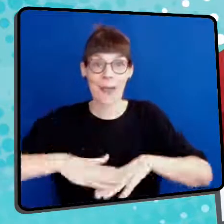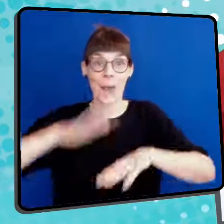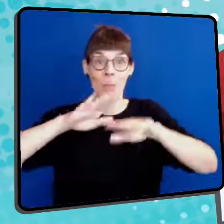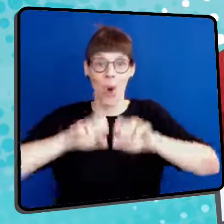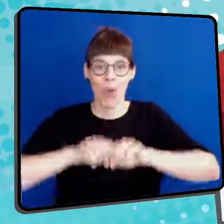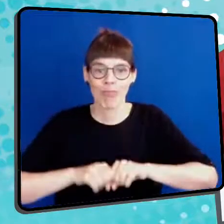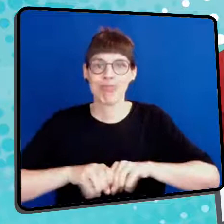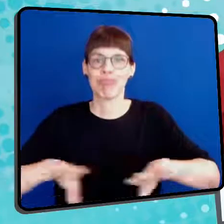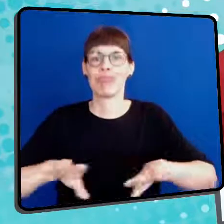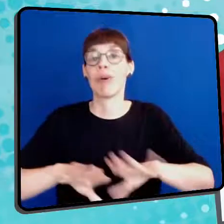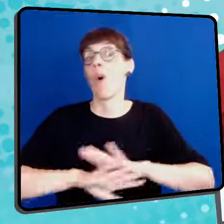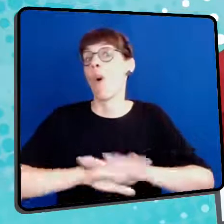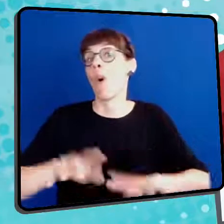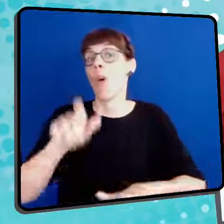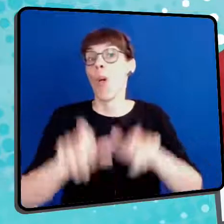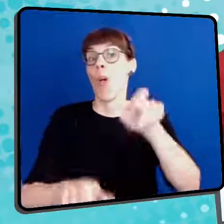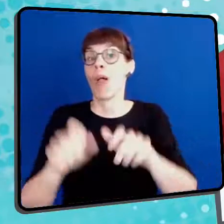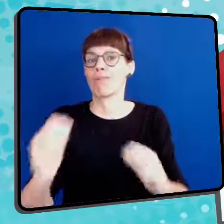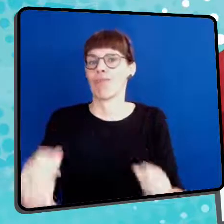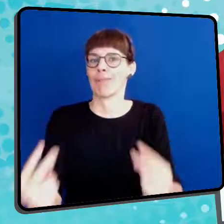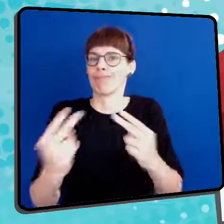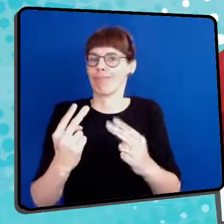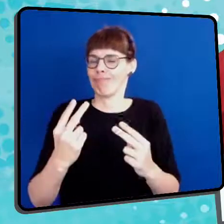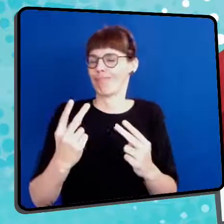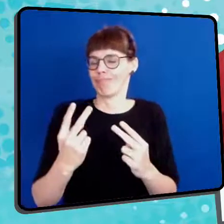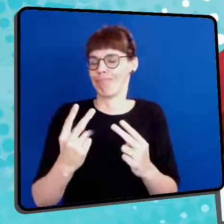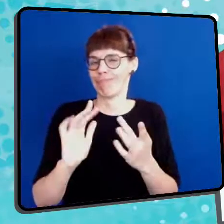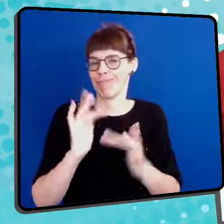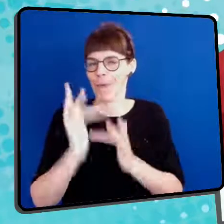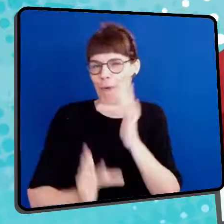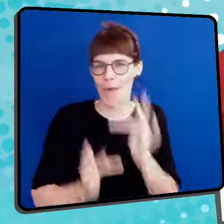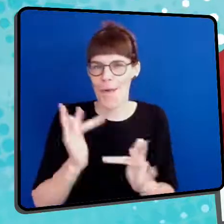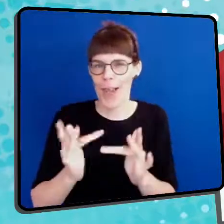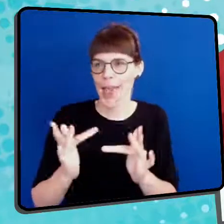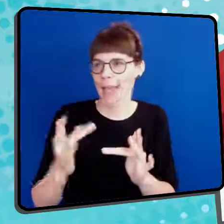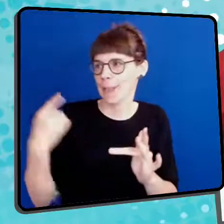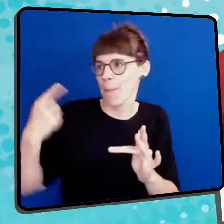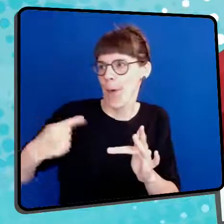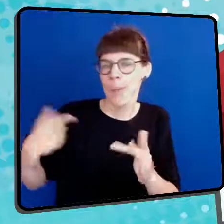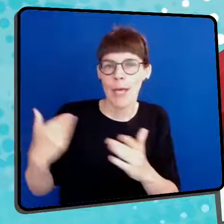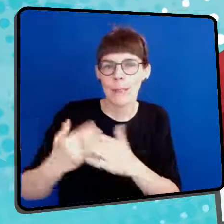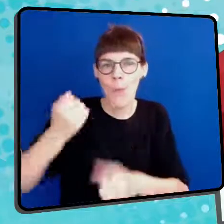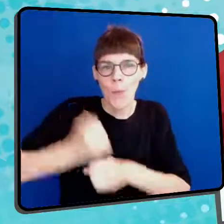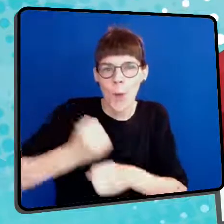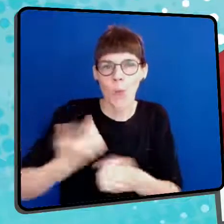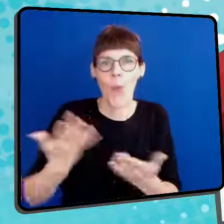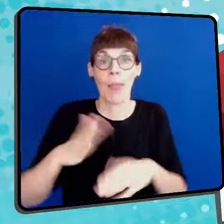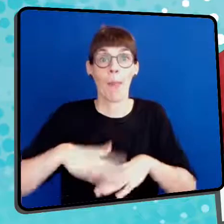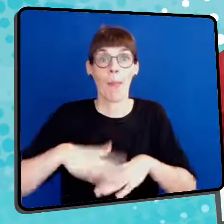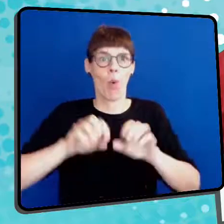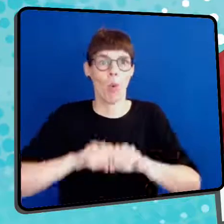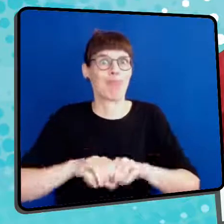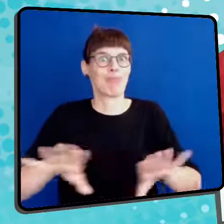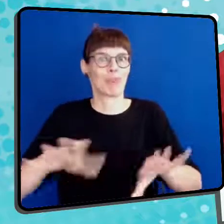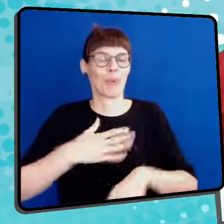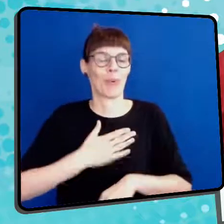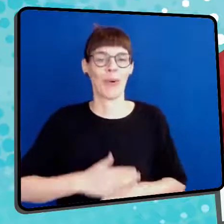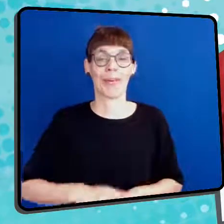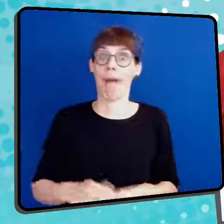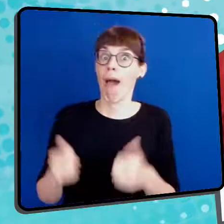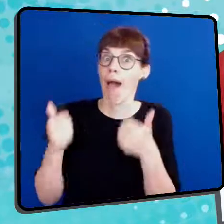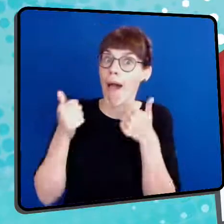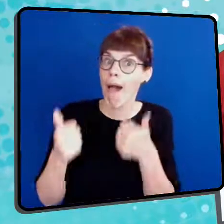all my stuff that I was working on in the last few months. Oh, definitely. I was going to